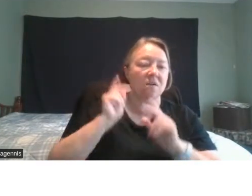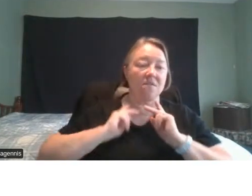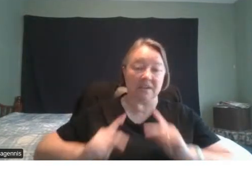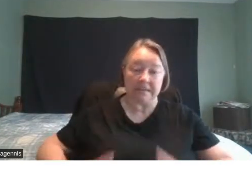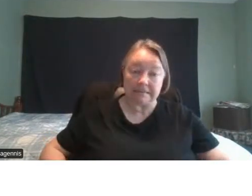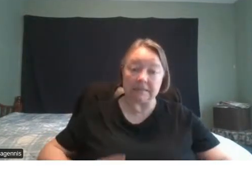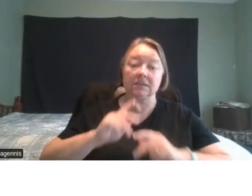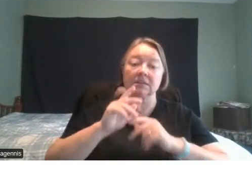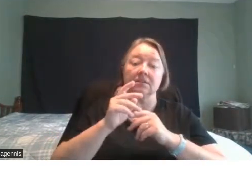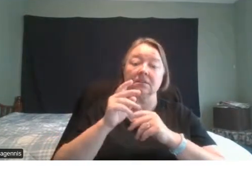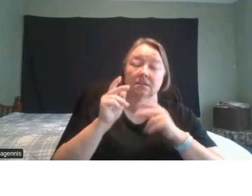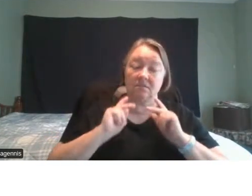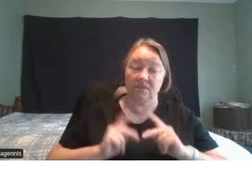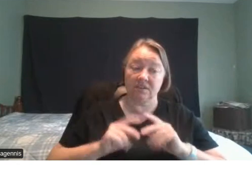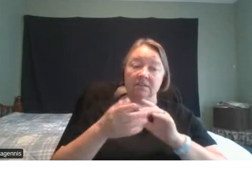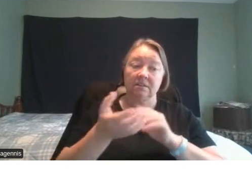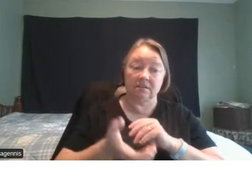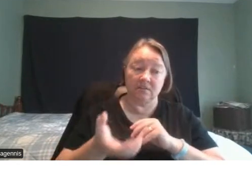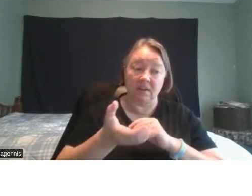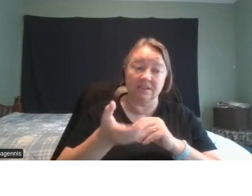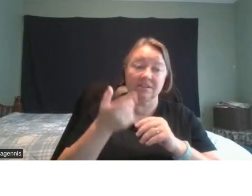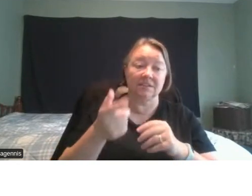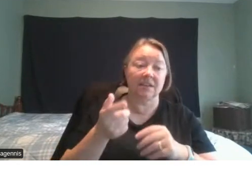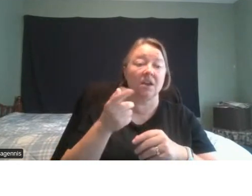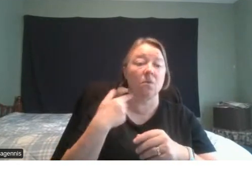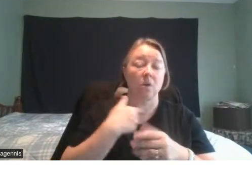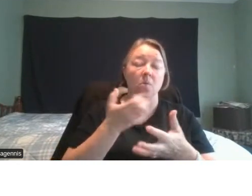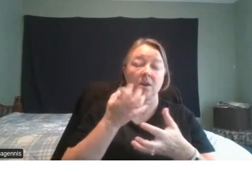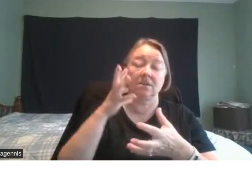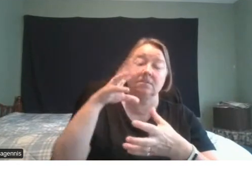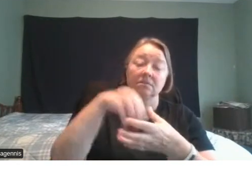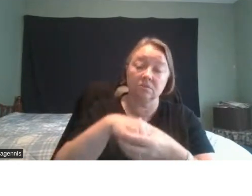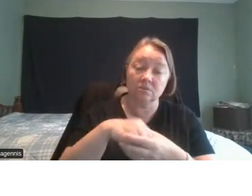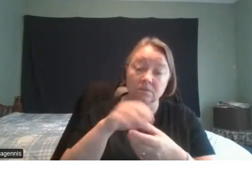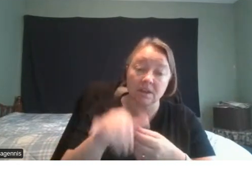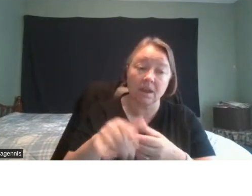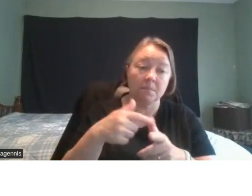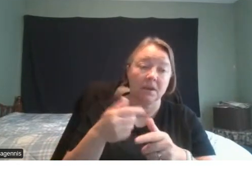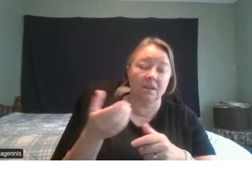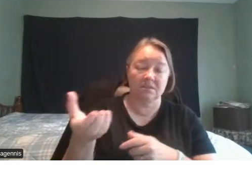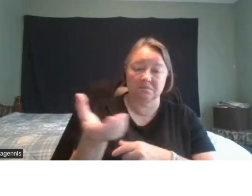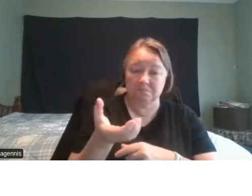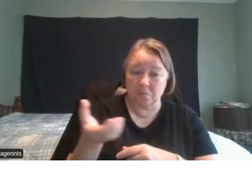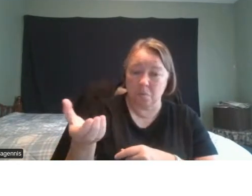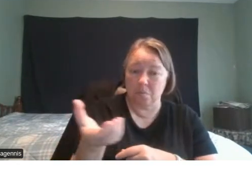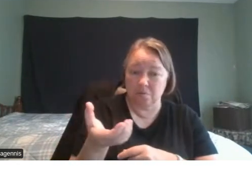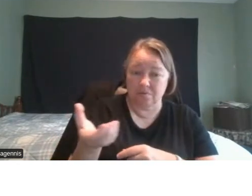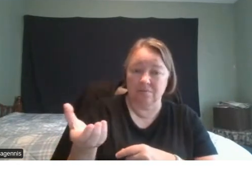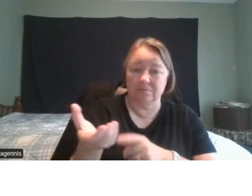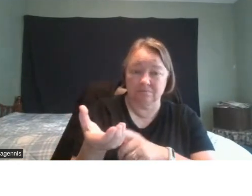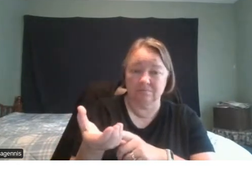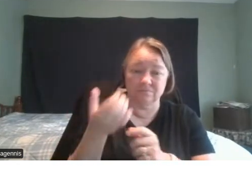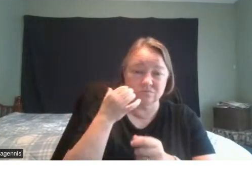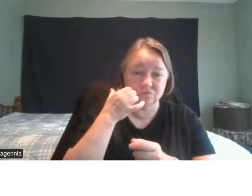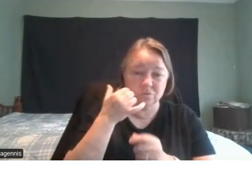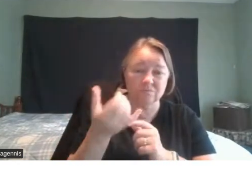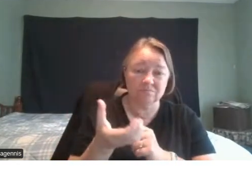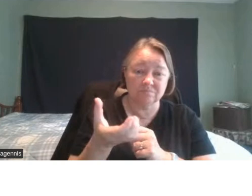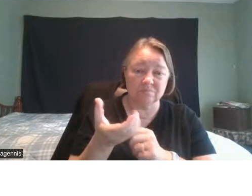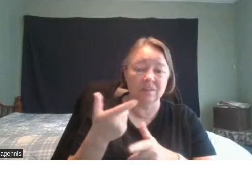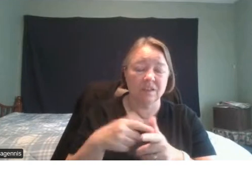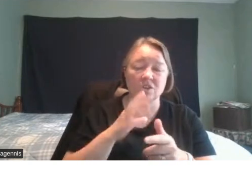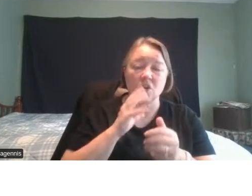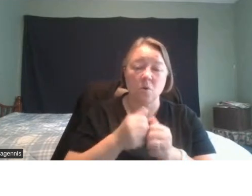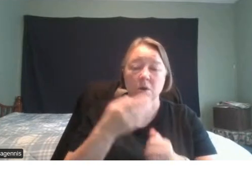physical devices, this is definitely a feature we plan to integrate because mobile devices can just talk to Bluetooth devices